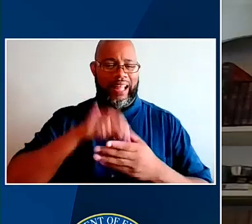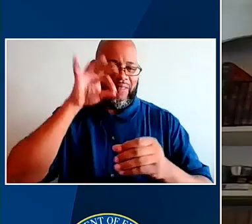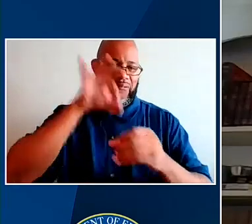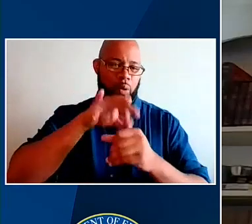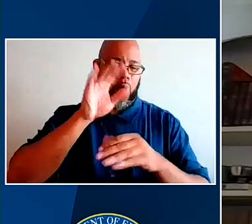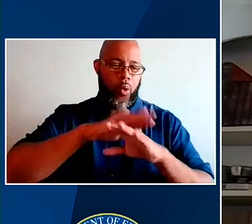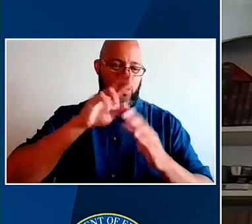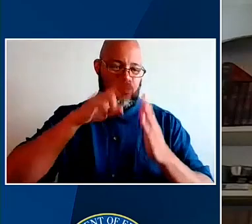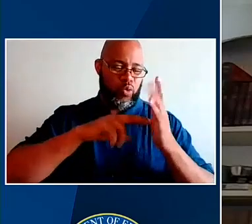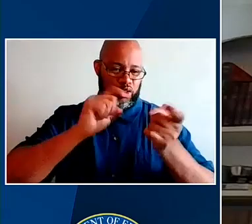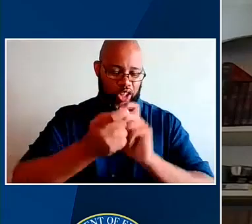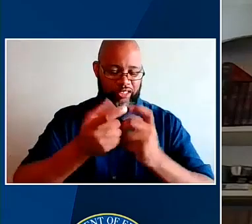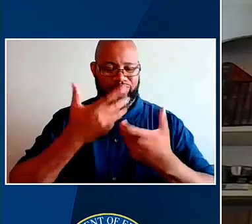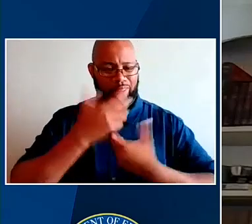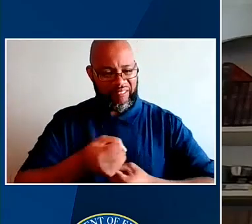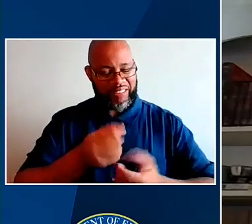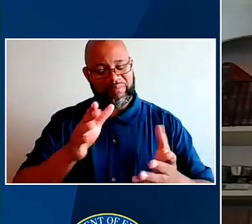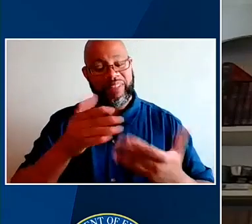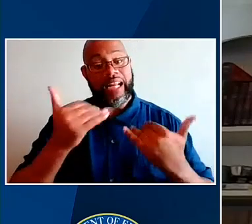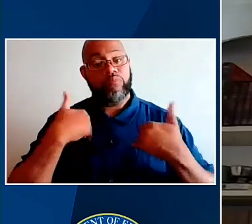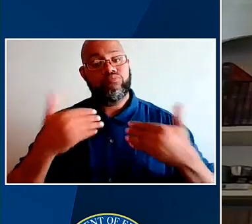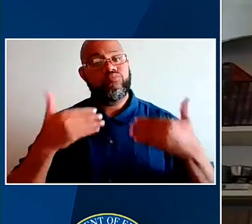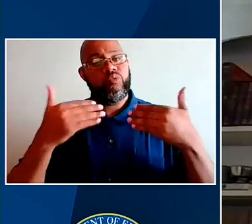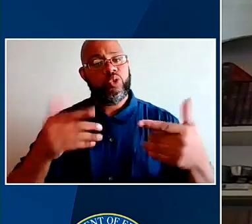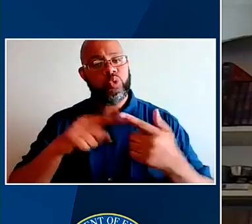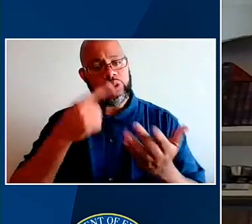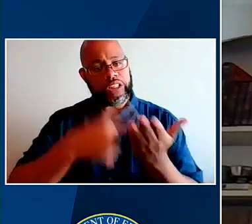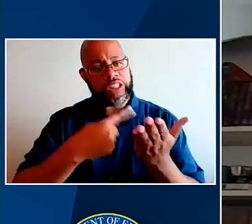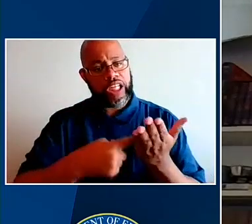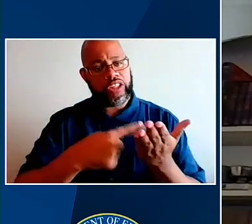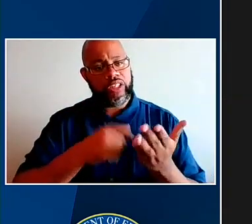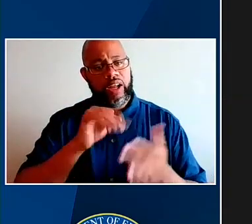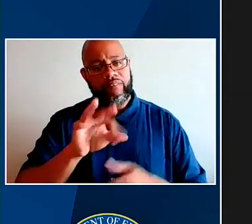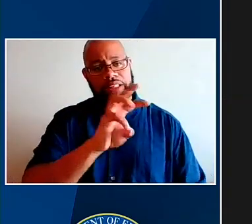on that rule change. Let's now move on to a discussion of